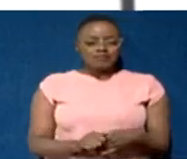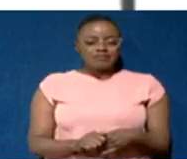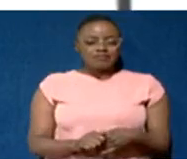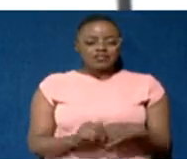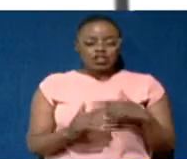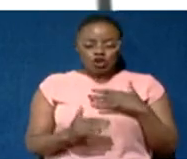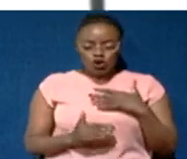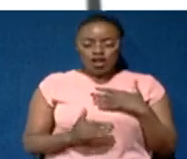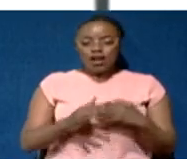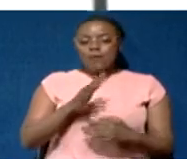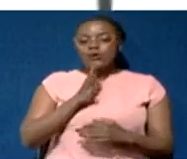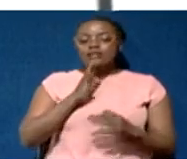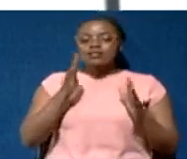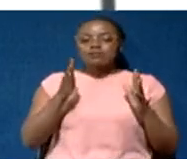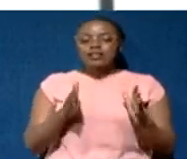Honorable speakers,